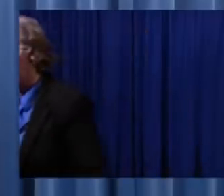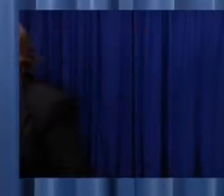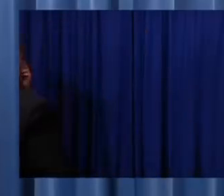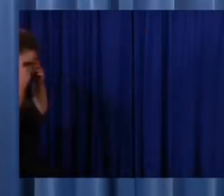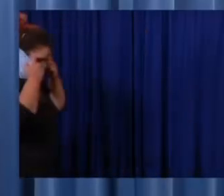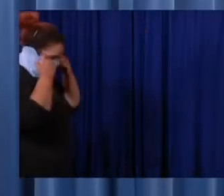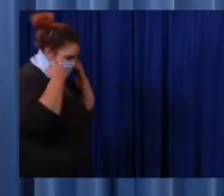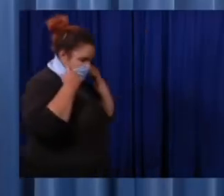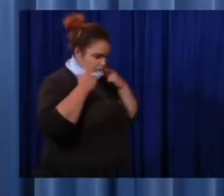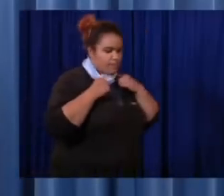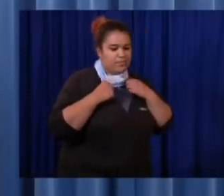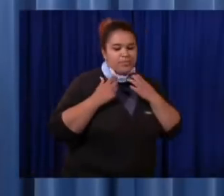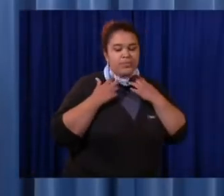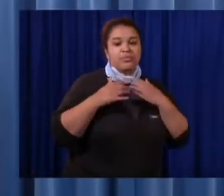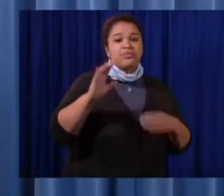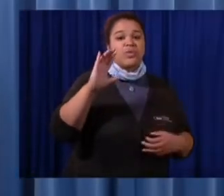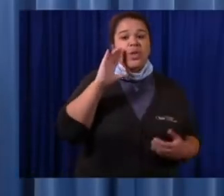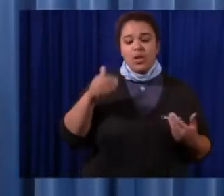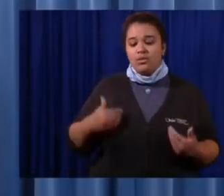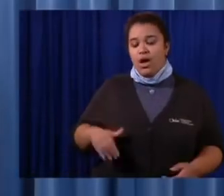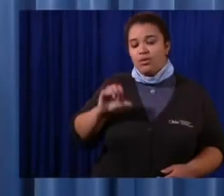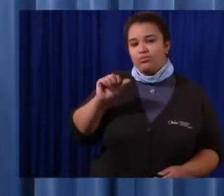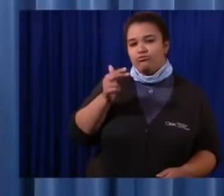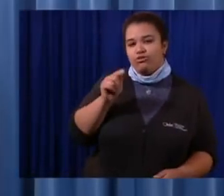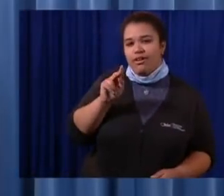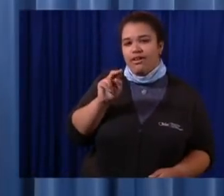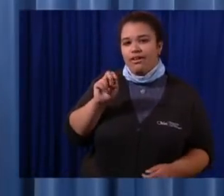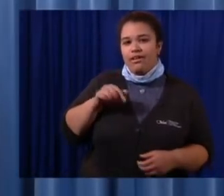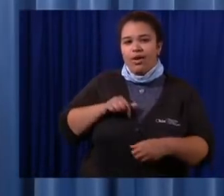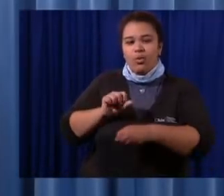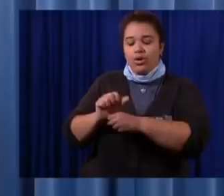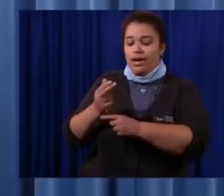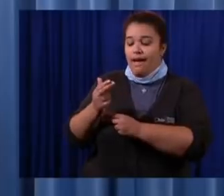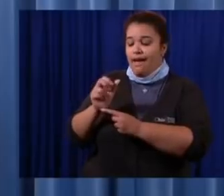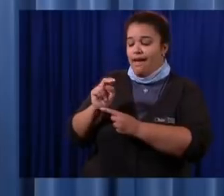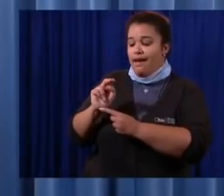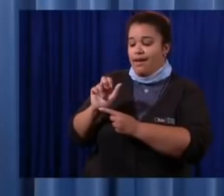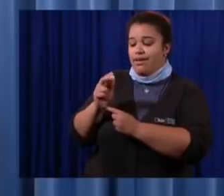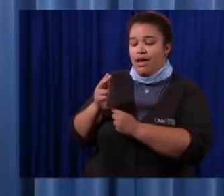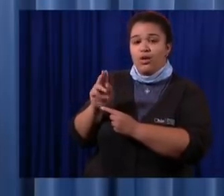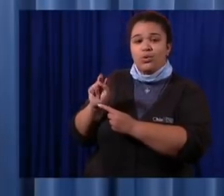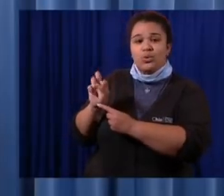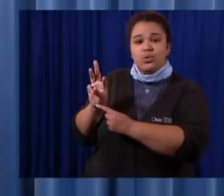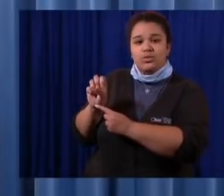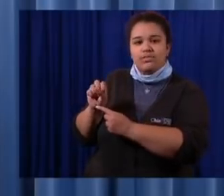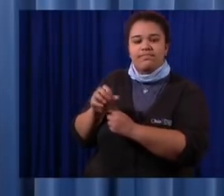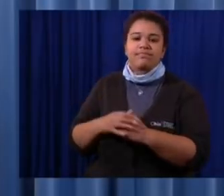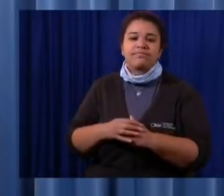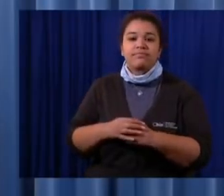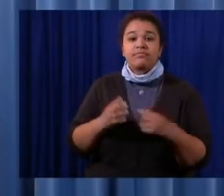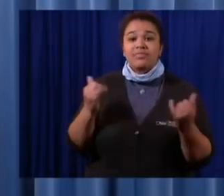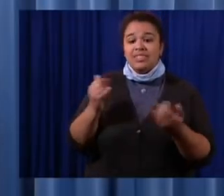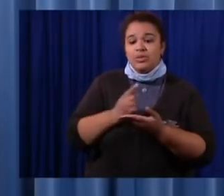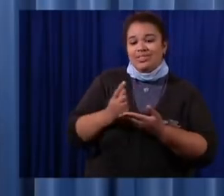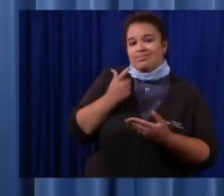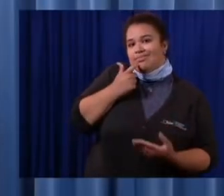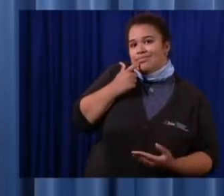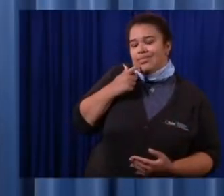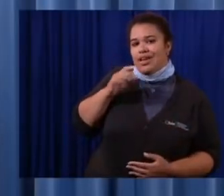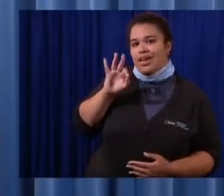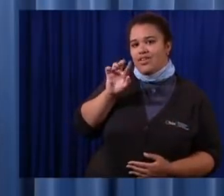Hello, Governor. This is Shane Stegmiller from Hannah News Service. Earlier this week, the FDA withdrew its emergency authorization